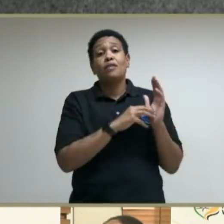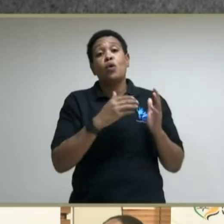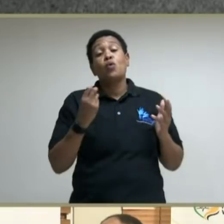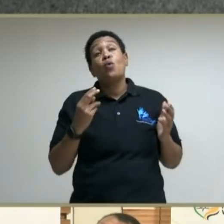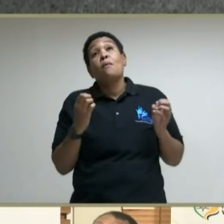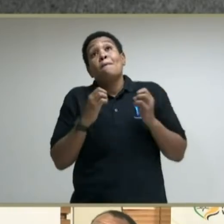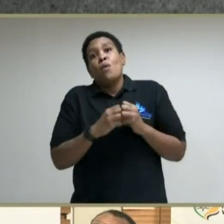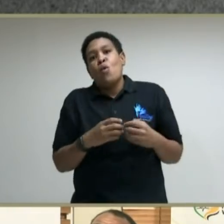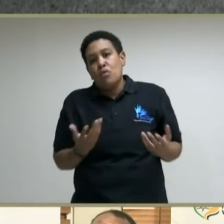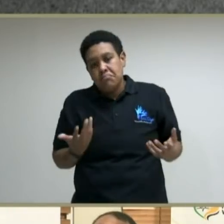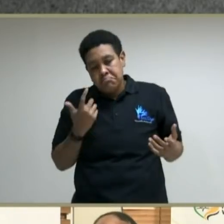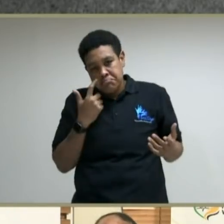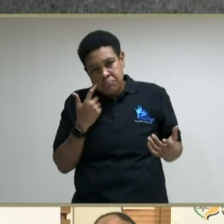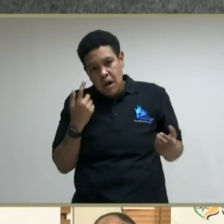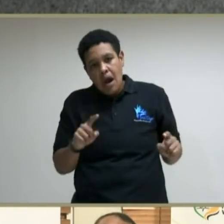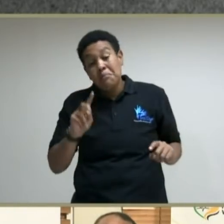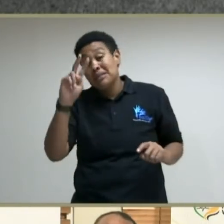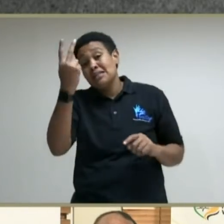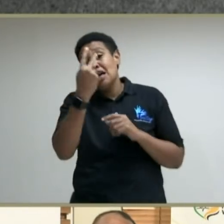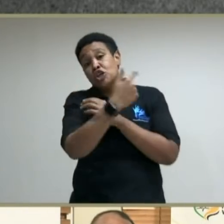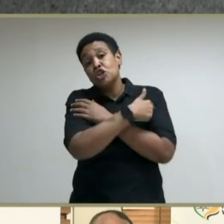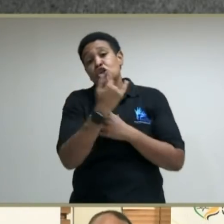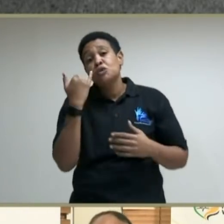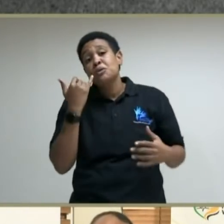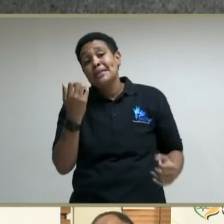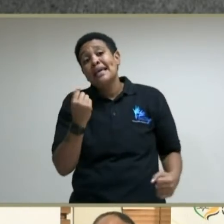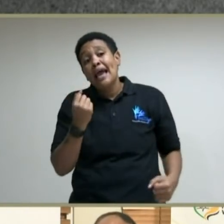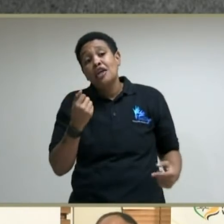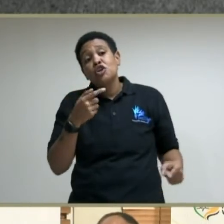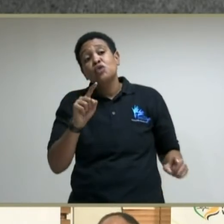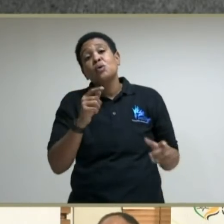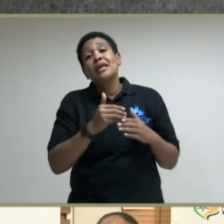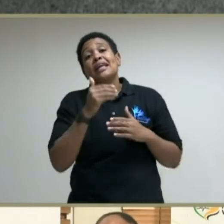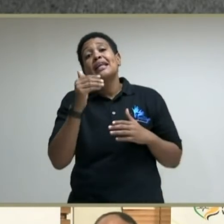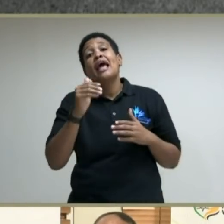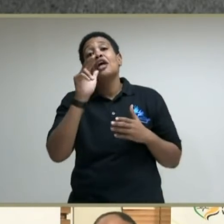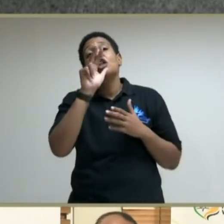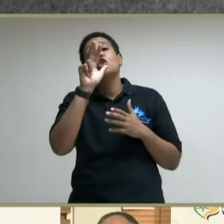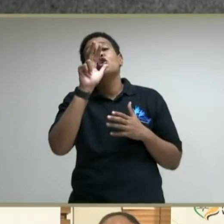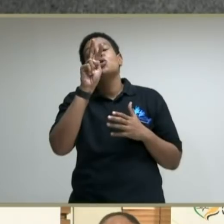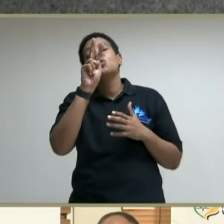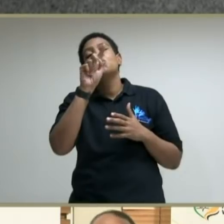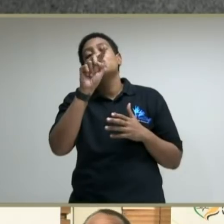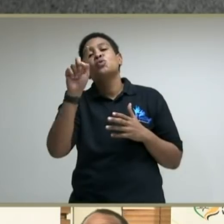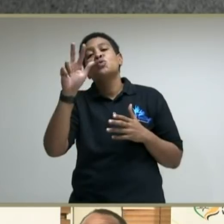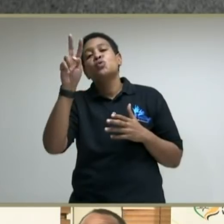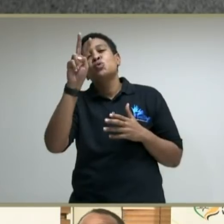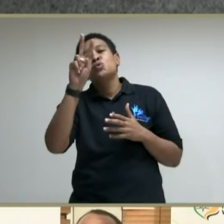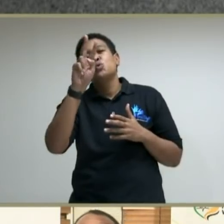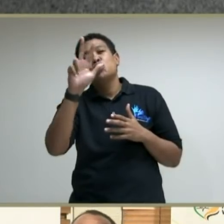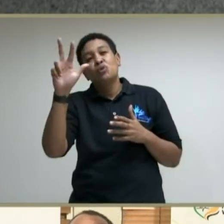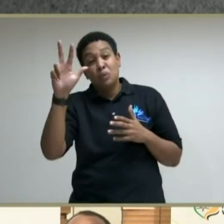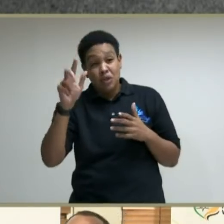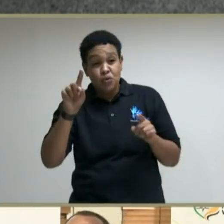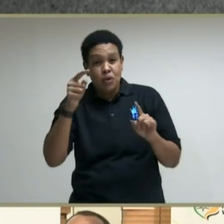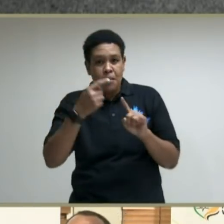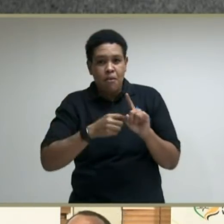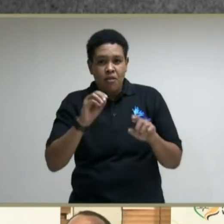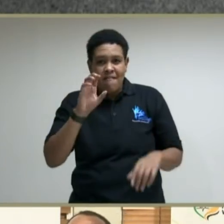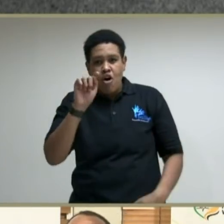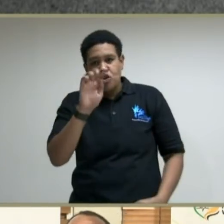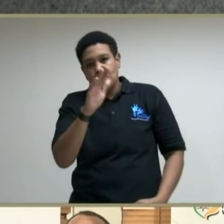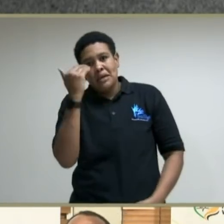more, a second dose during the next 2 to 3 weeks or so, certainly during the month of